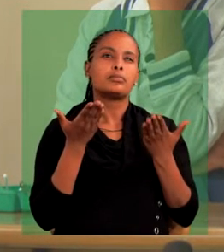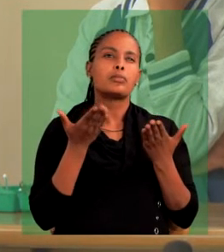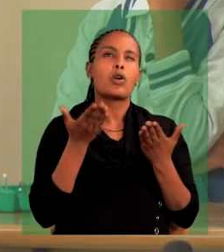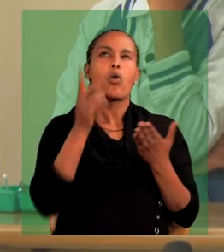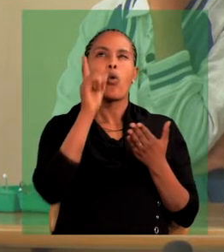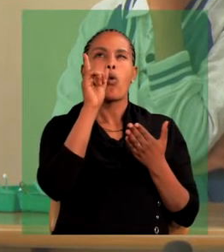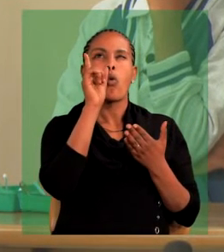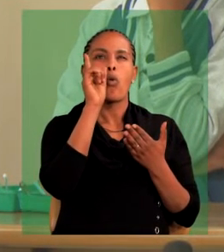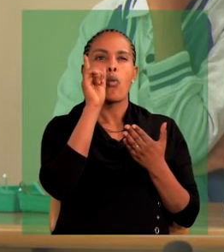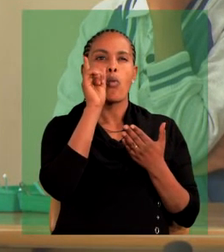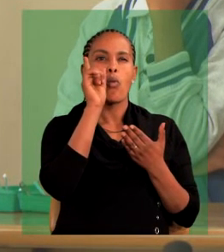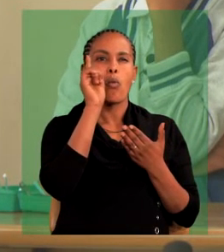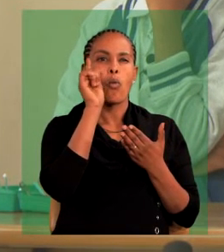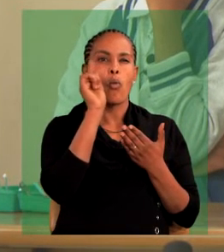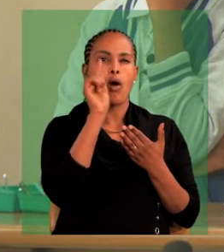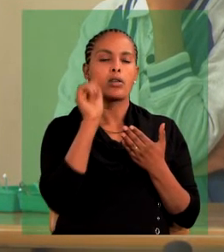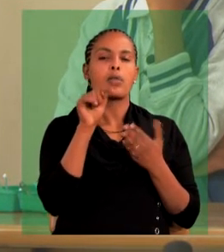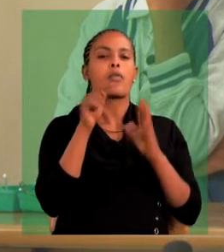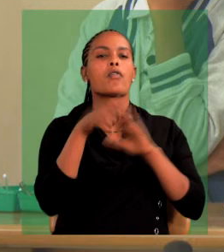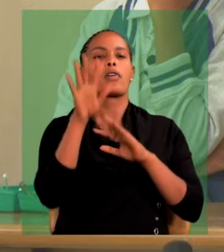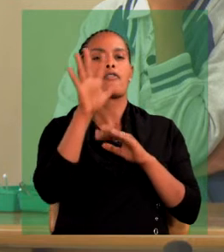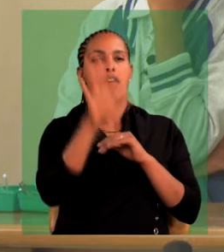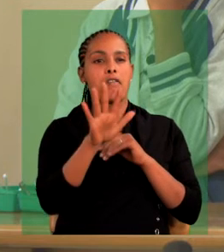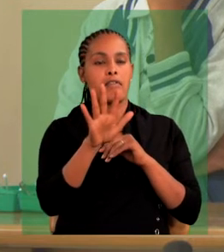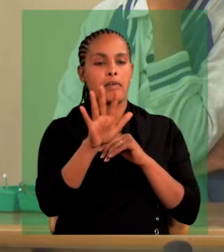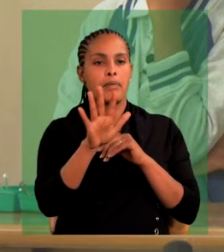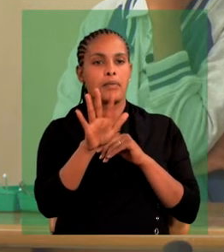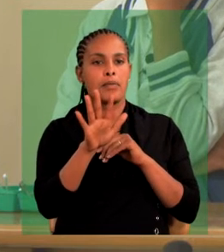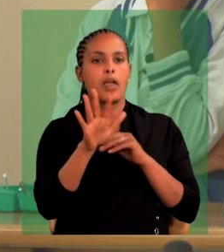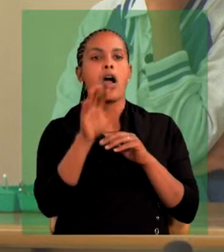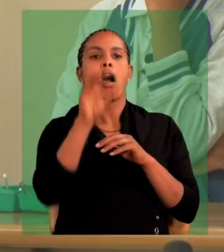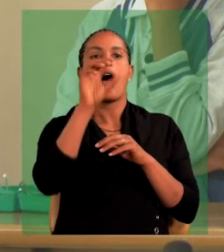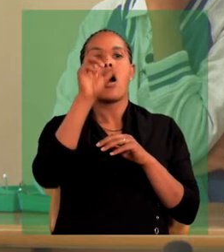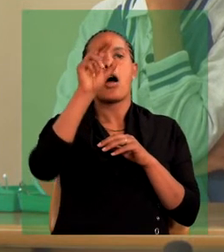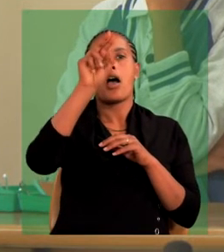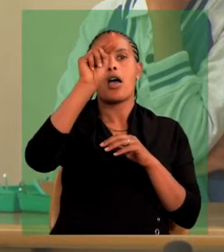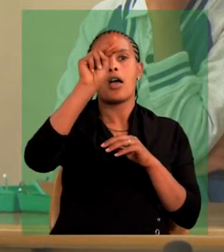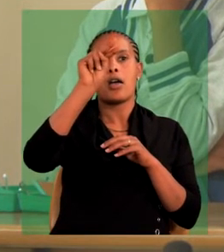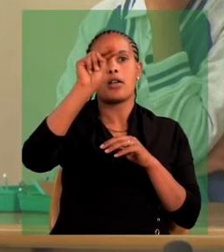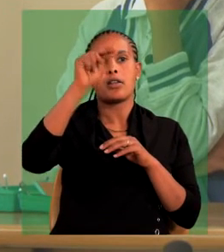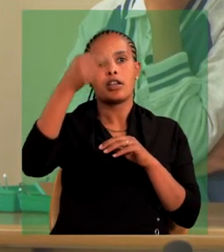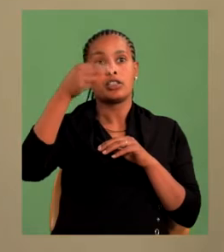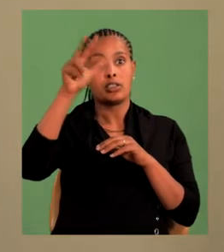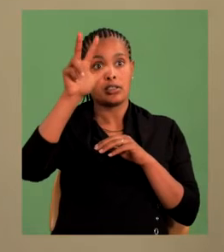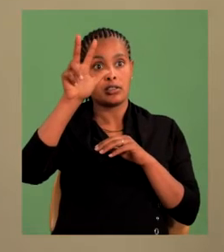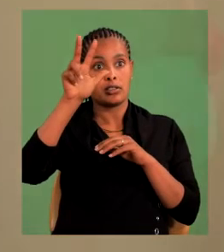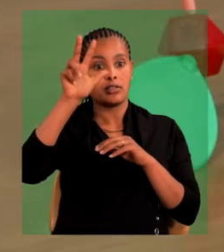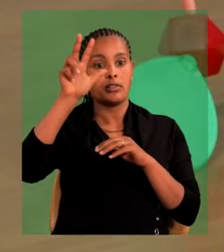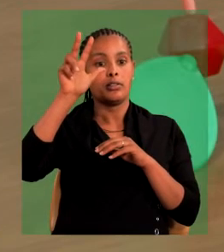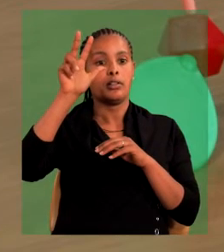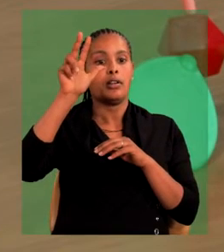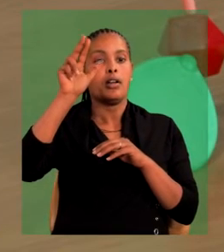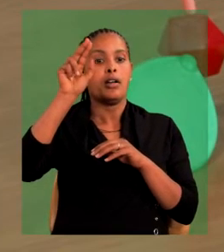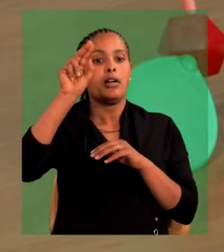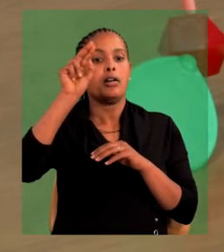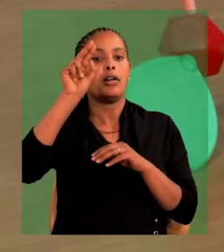Point 0.5. In ammonia, the bond angle is